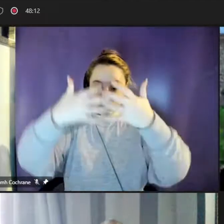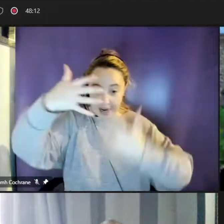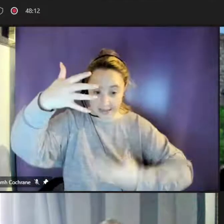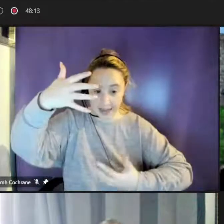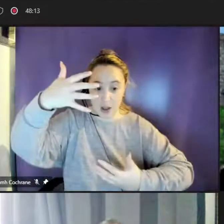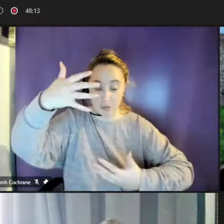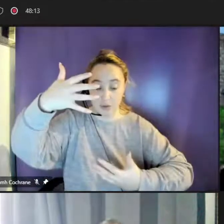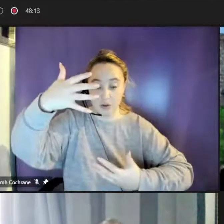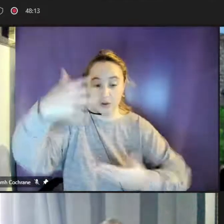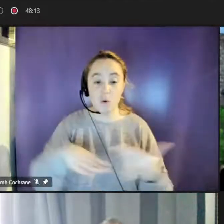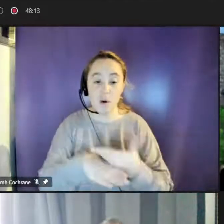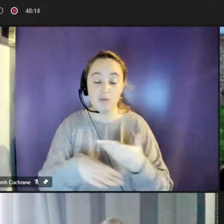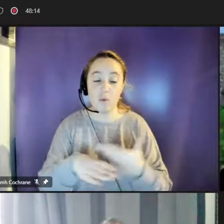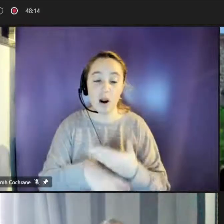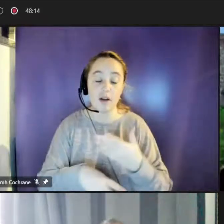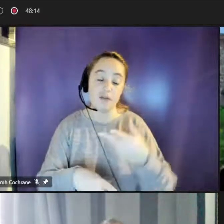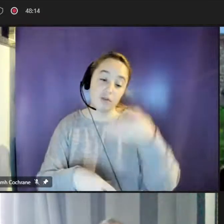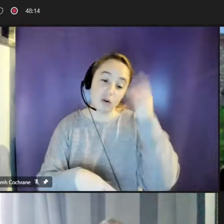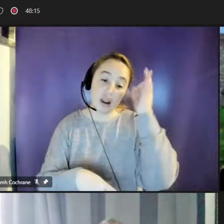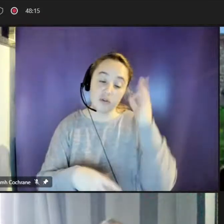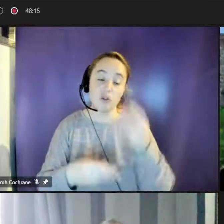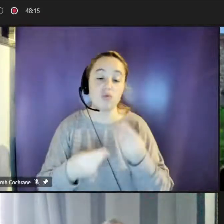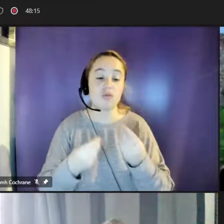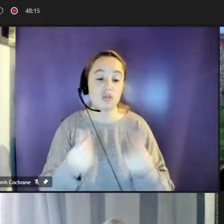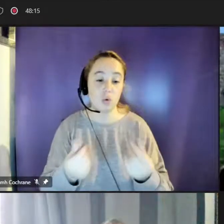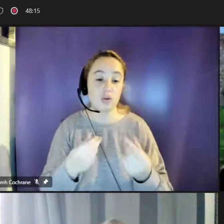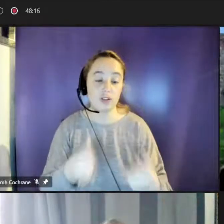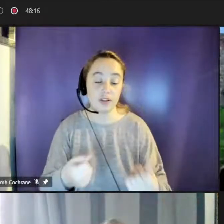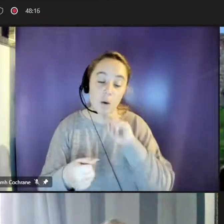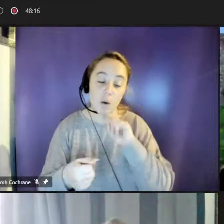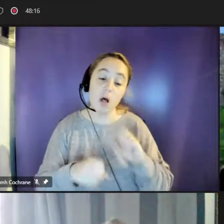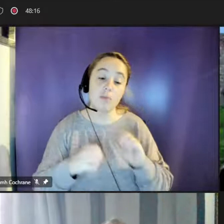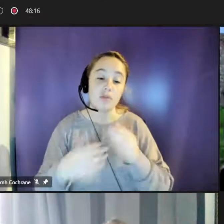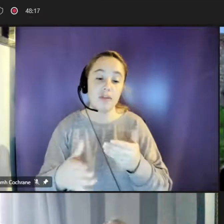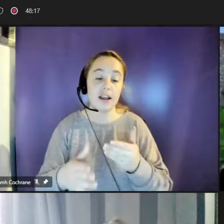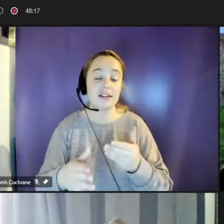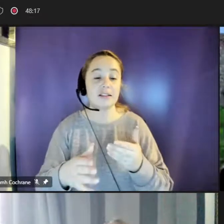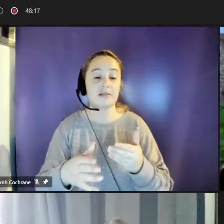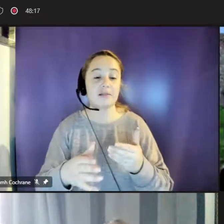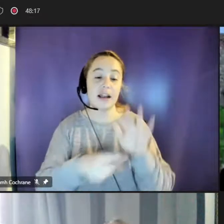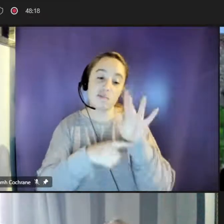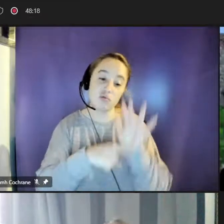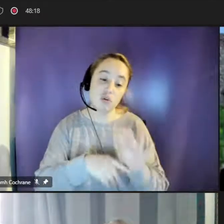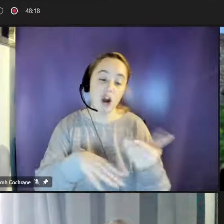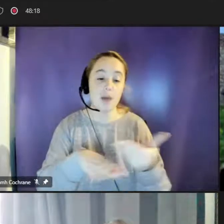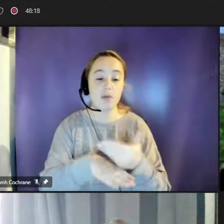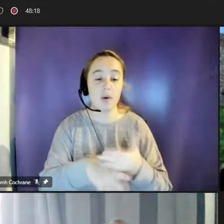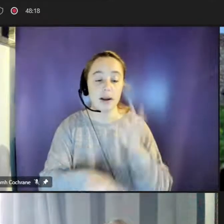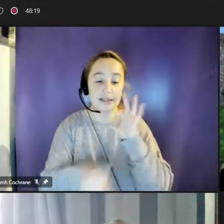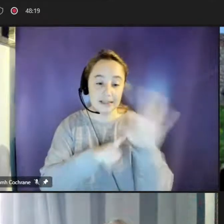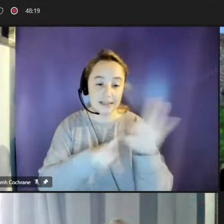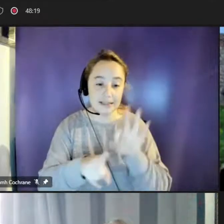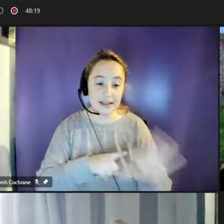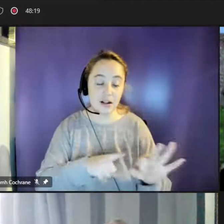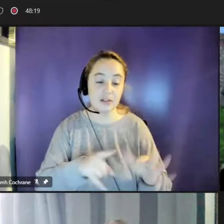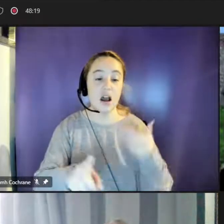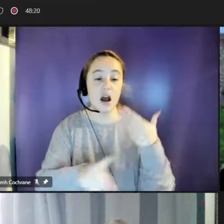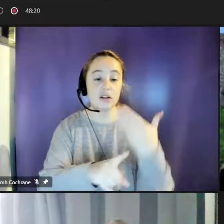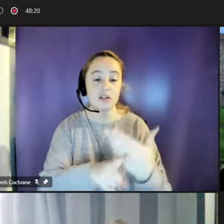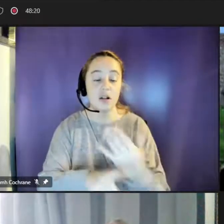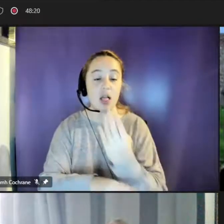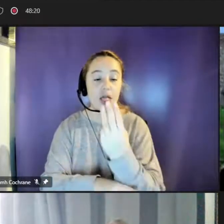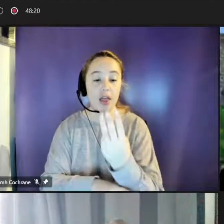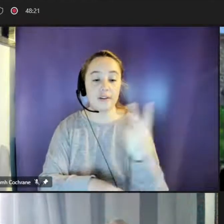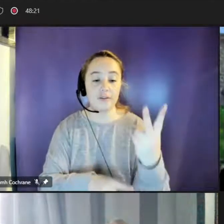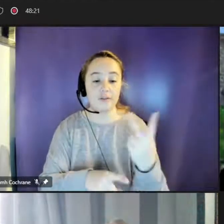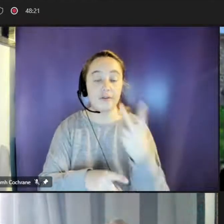work within council resources, and that will provide a more detailed programme of work which will then run through to the 31st of March.